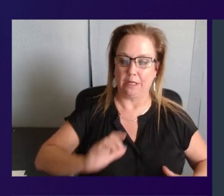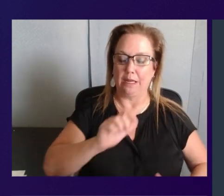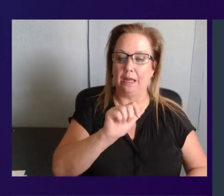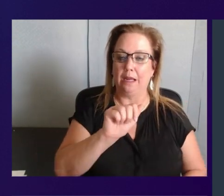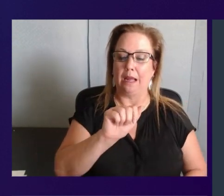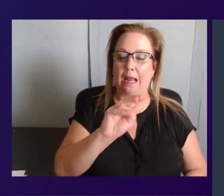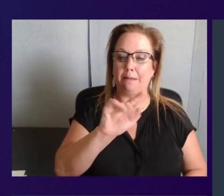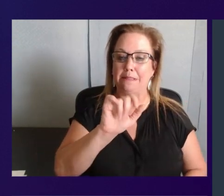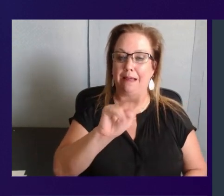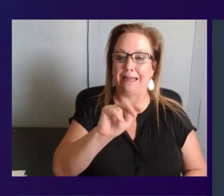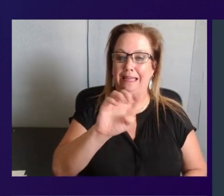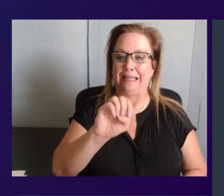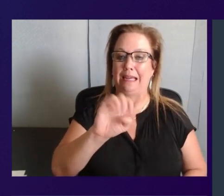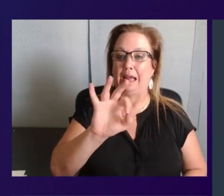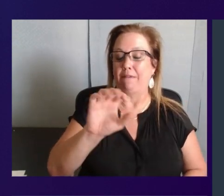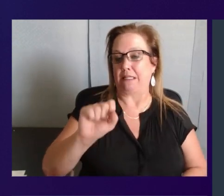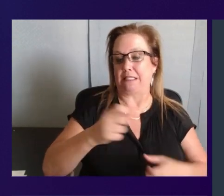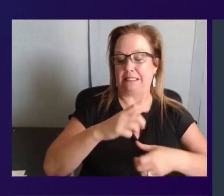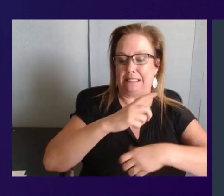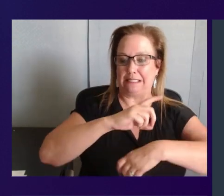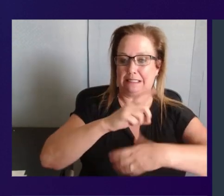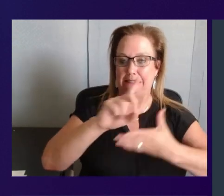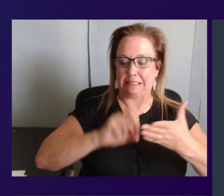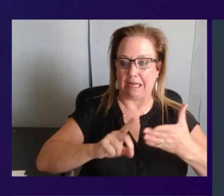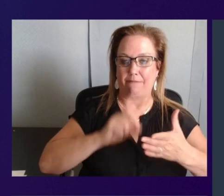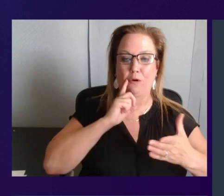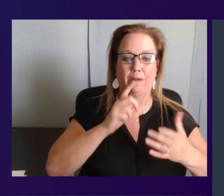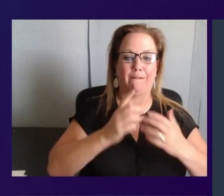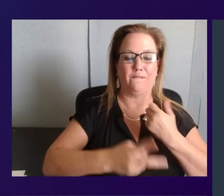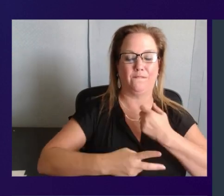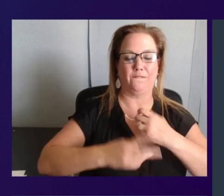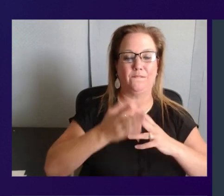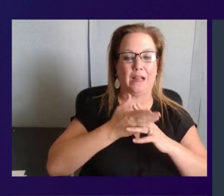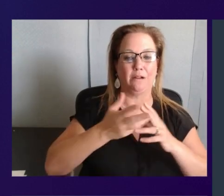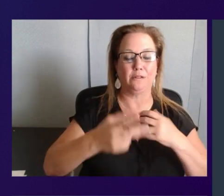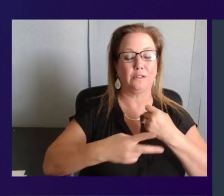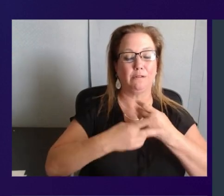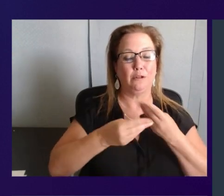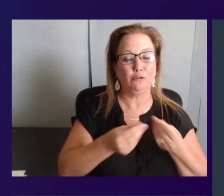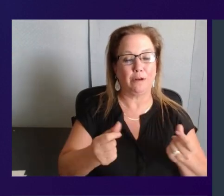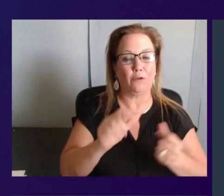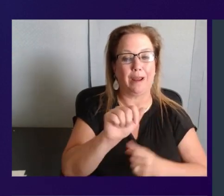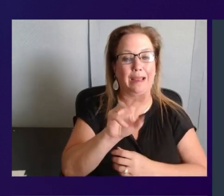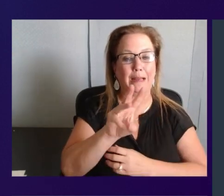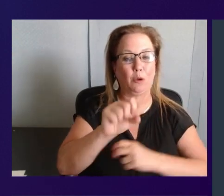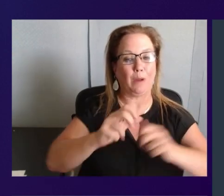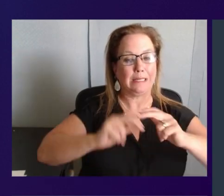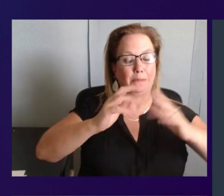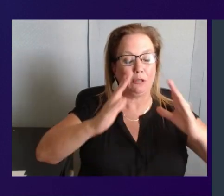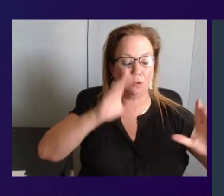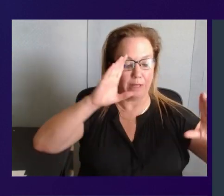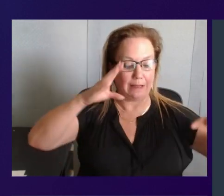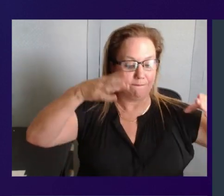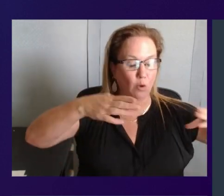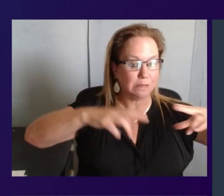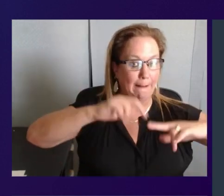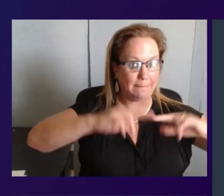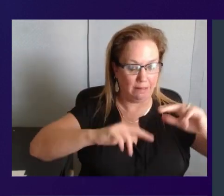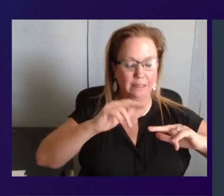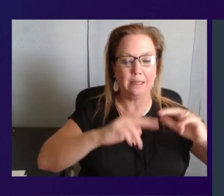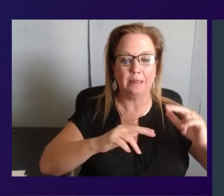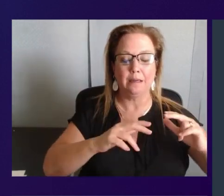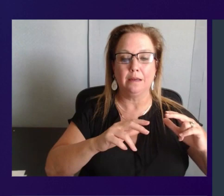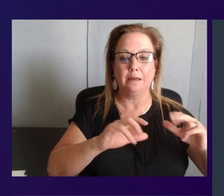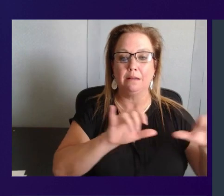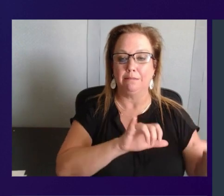is designed to be the file storage solution for AWS builders, so they can focus on building. Like